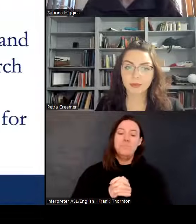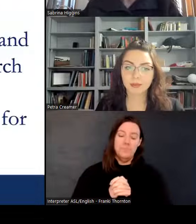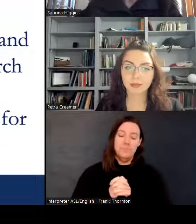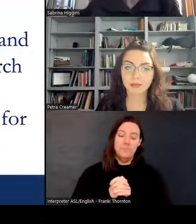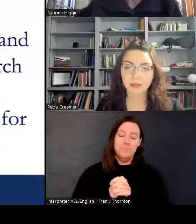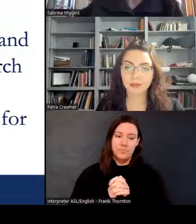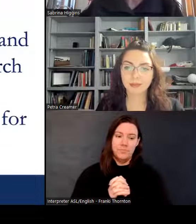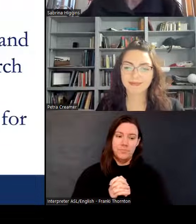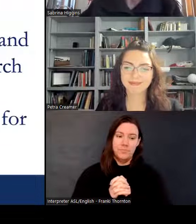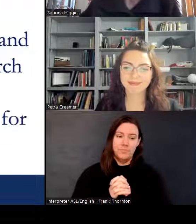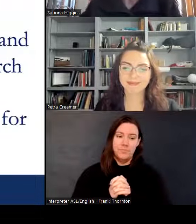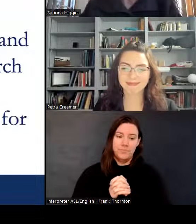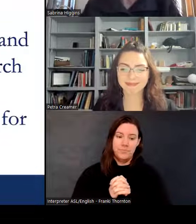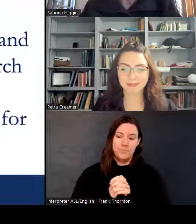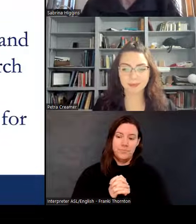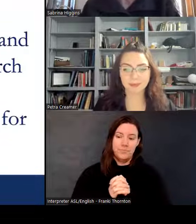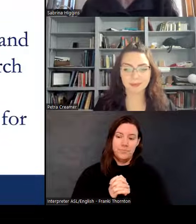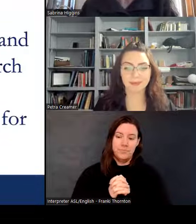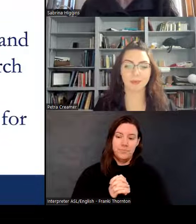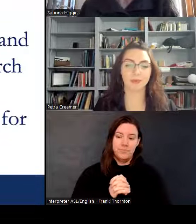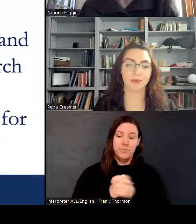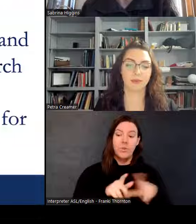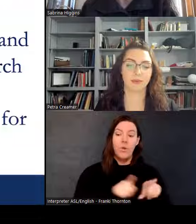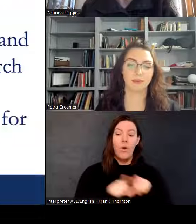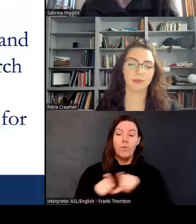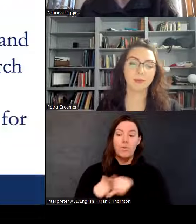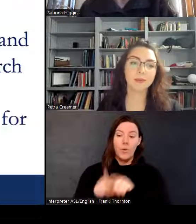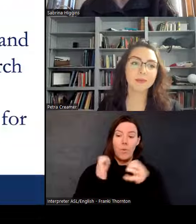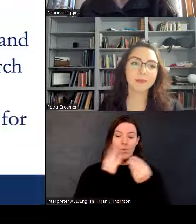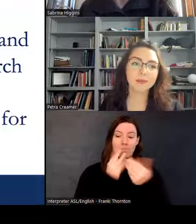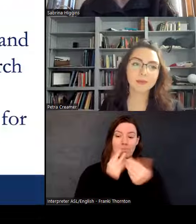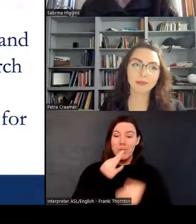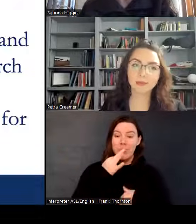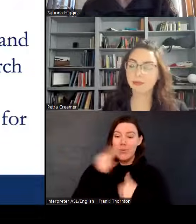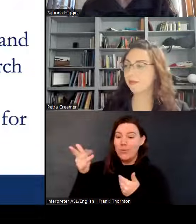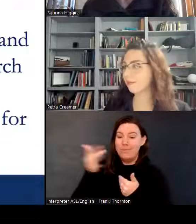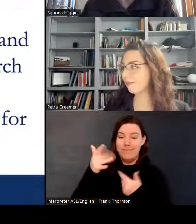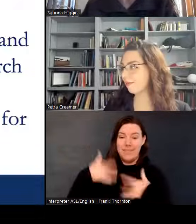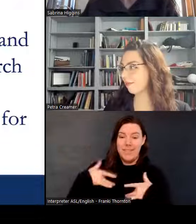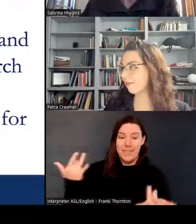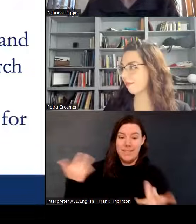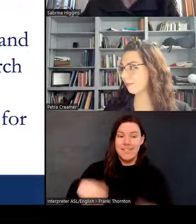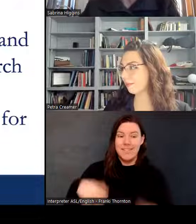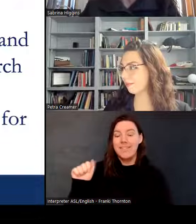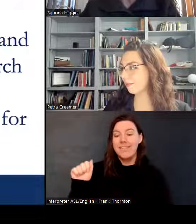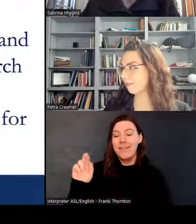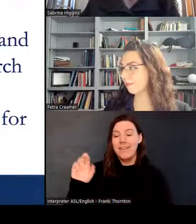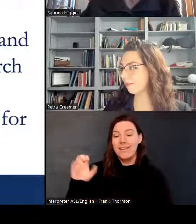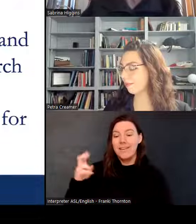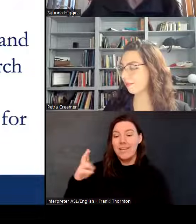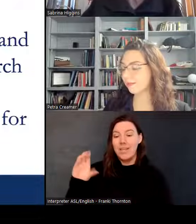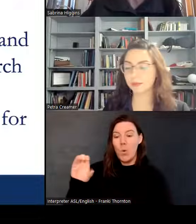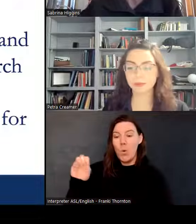We would also like to announce several upcoming events. First is ArchaeoCon 2020 from the archives, a virtual